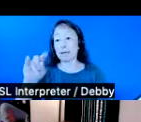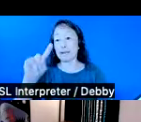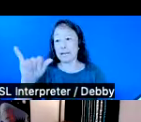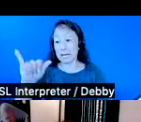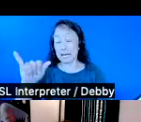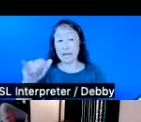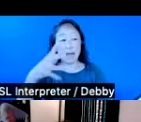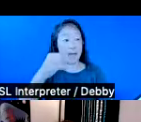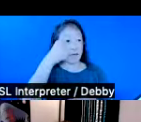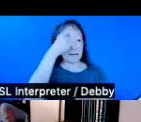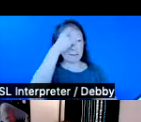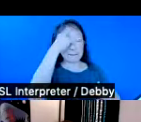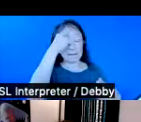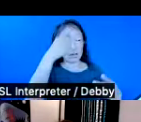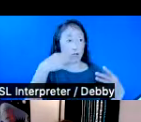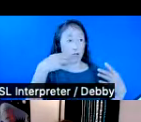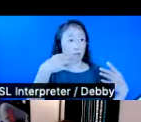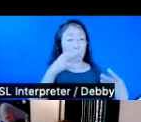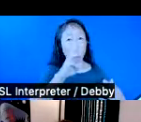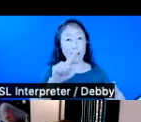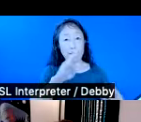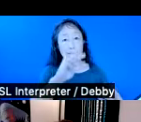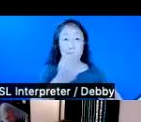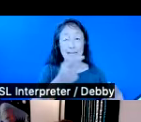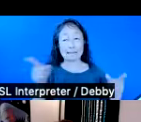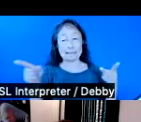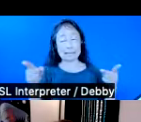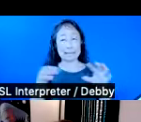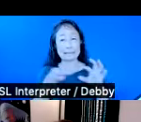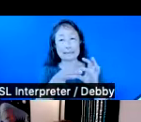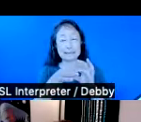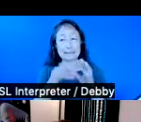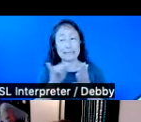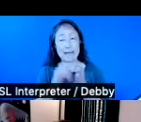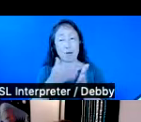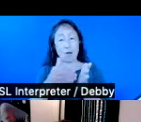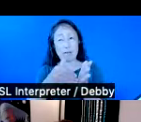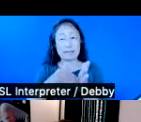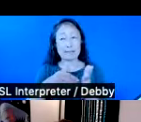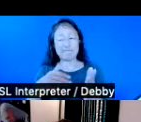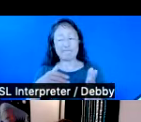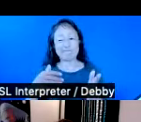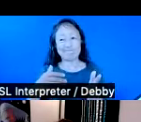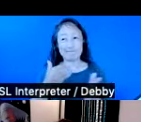always nettles her, as there is usually missing from the conversation the way